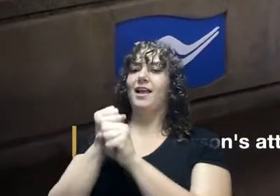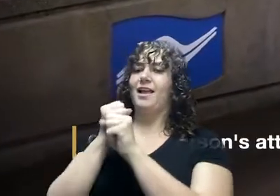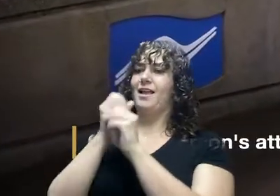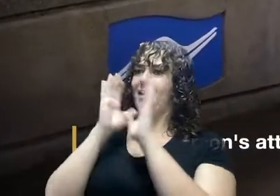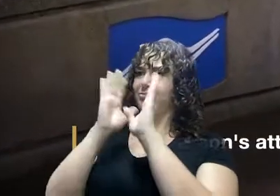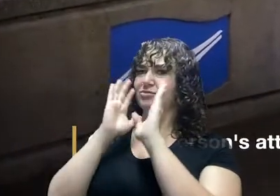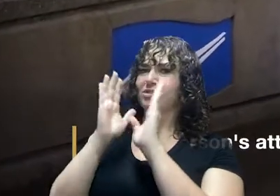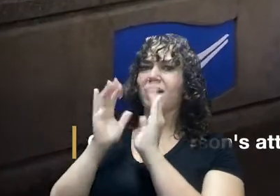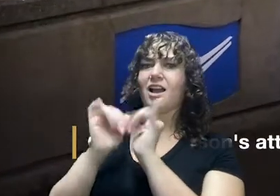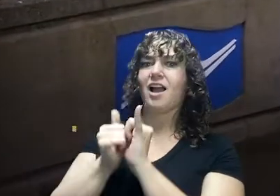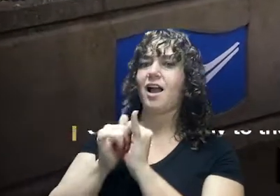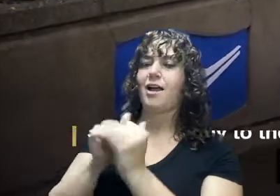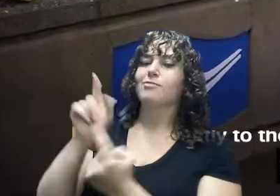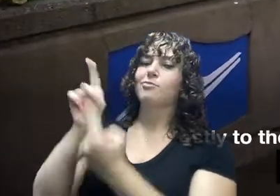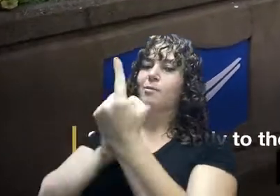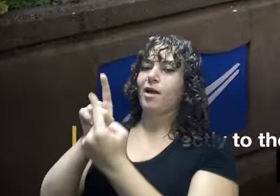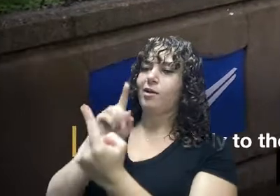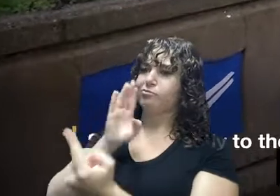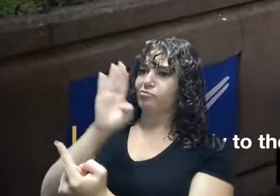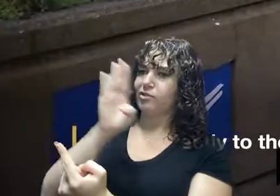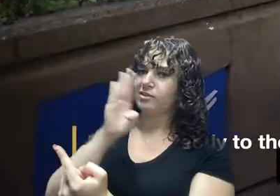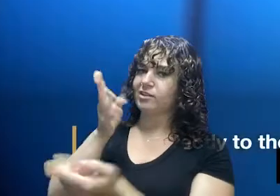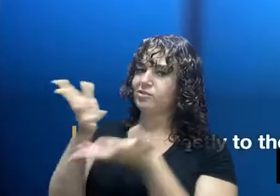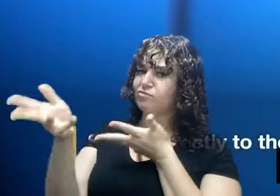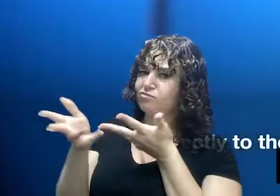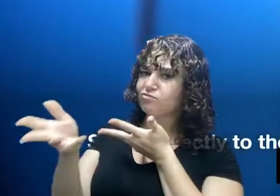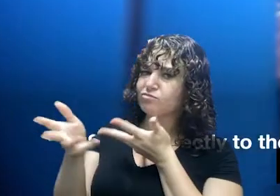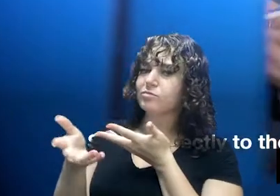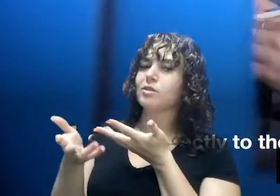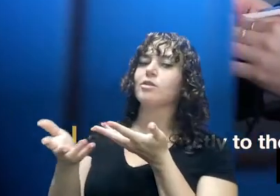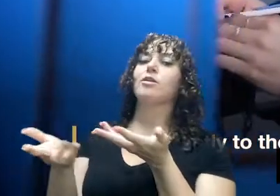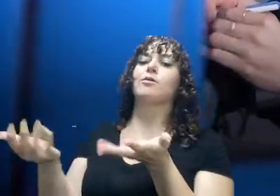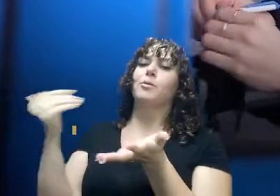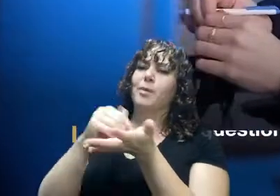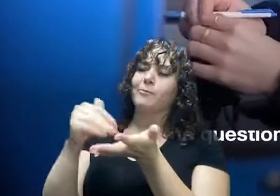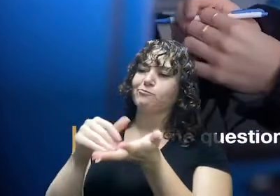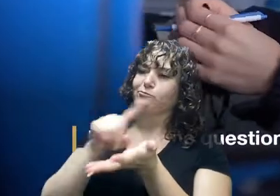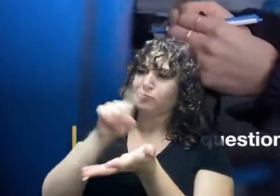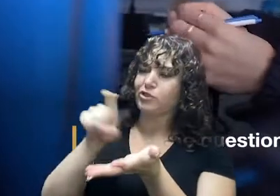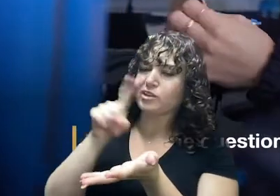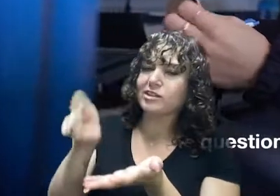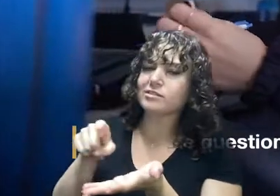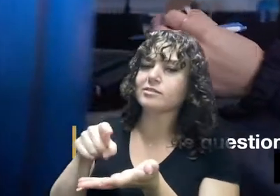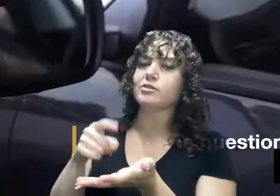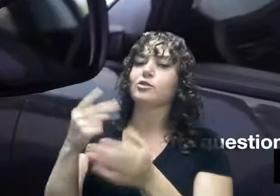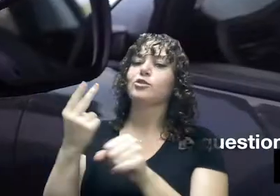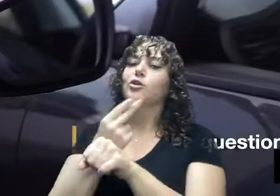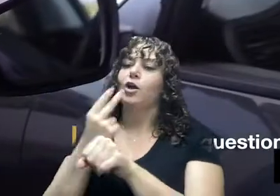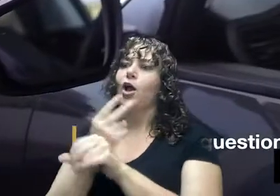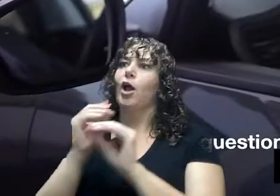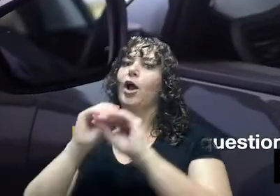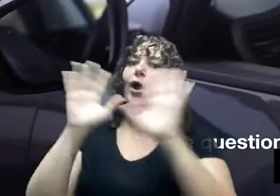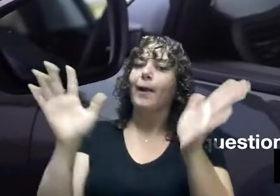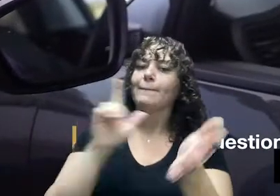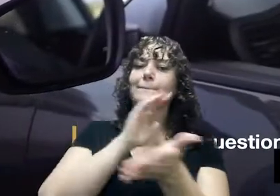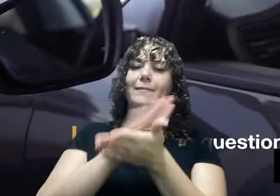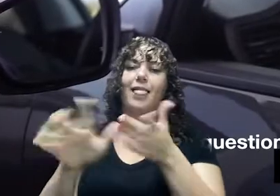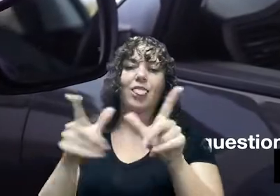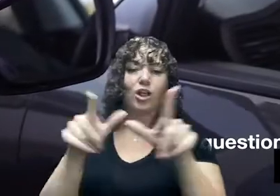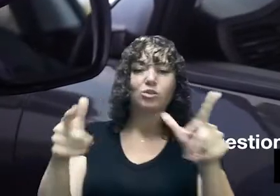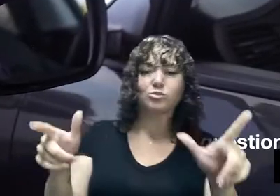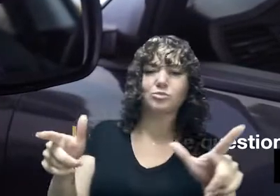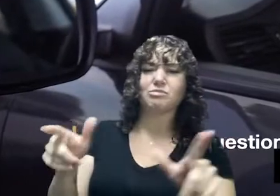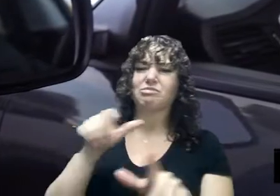person's attention. Speak directly to the person. Repeat the questions. Use clear and plain